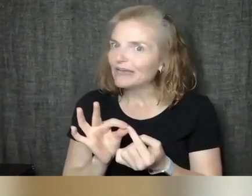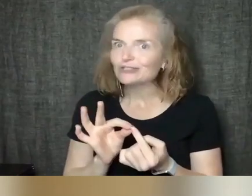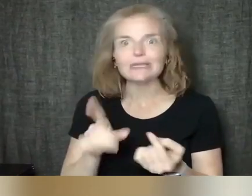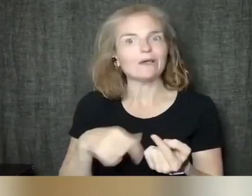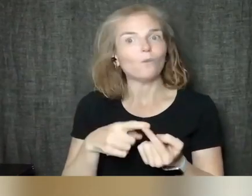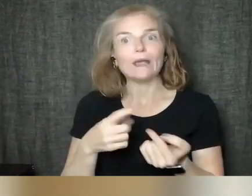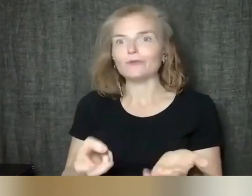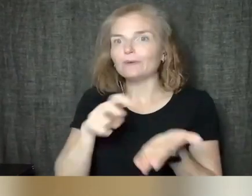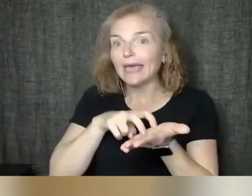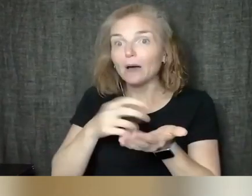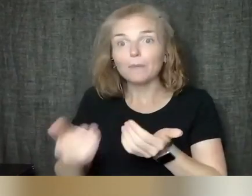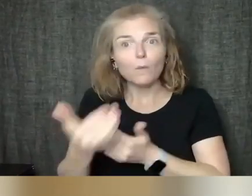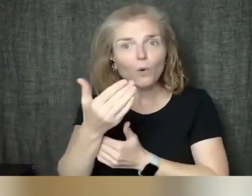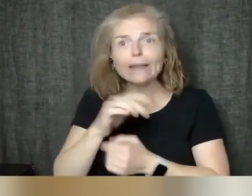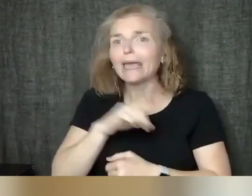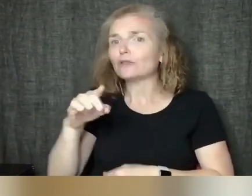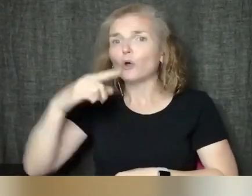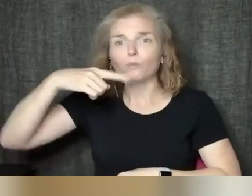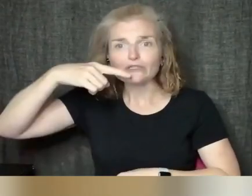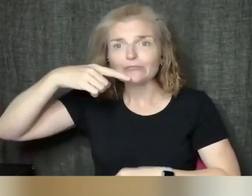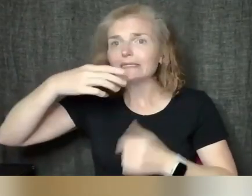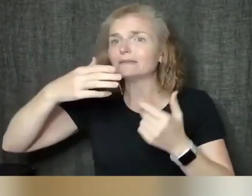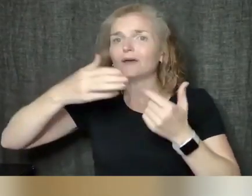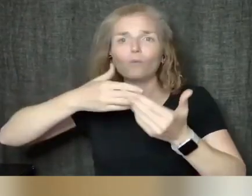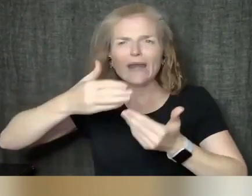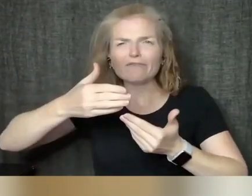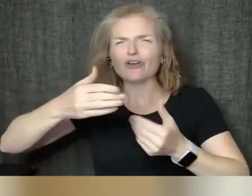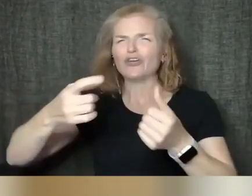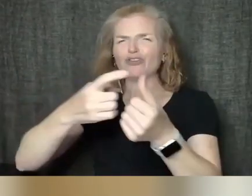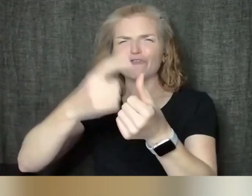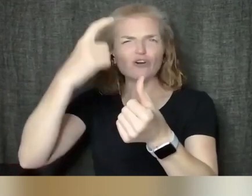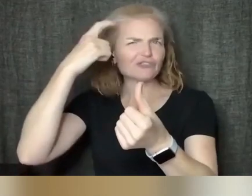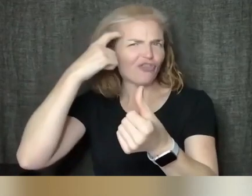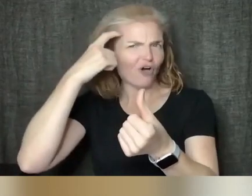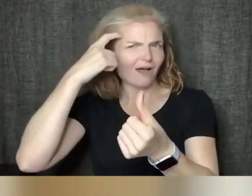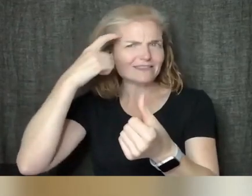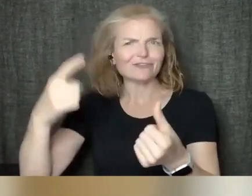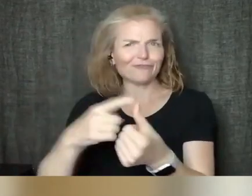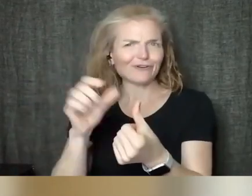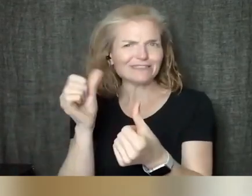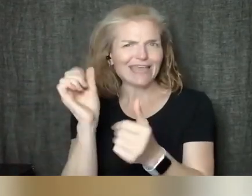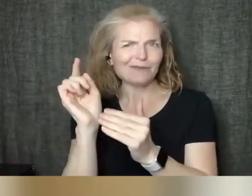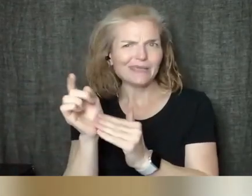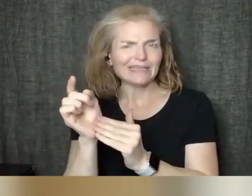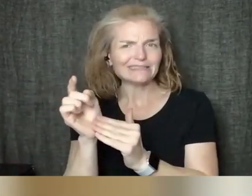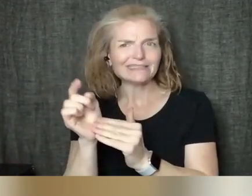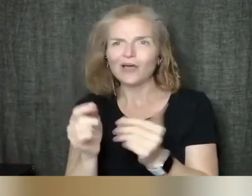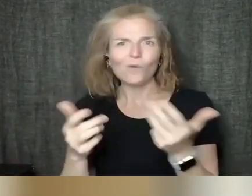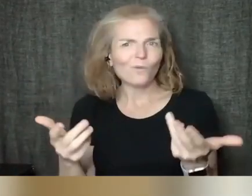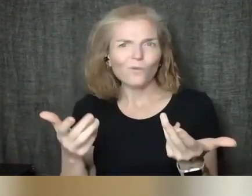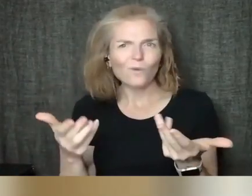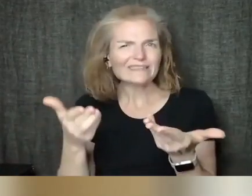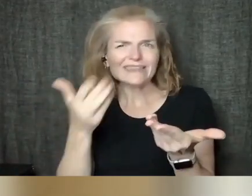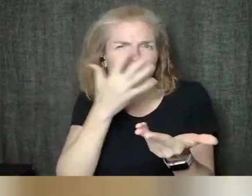teeth or take a shower. What are the first thoughts in the first 10 minutes of the day before you've really